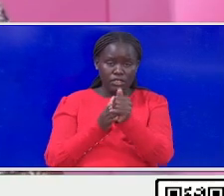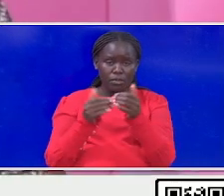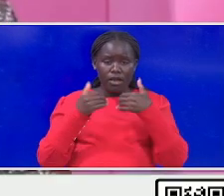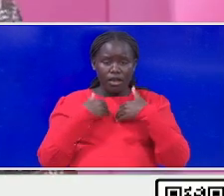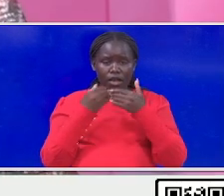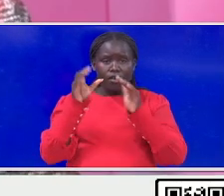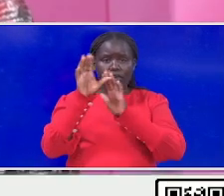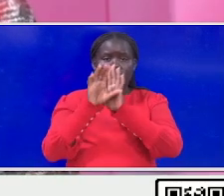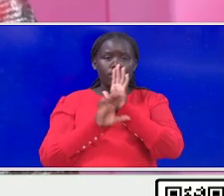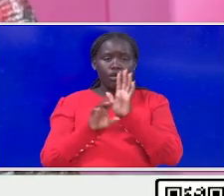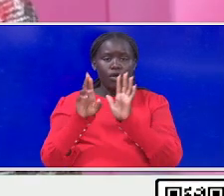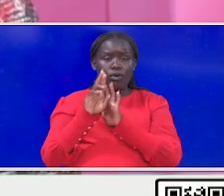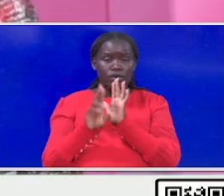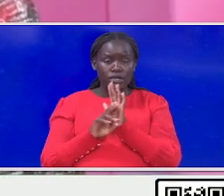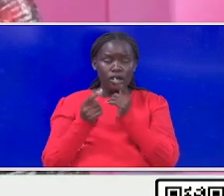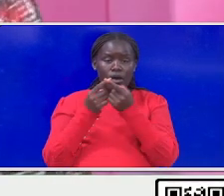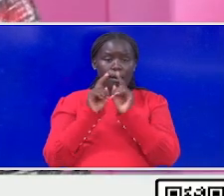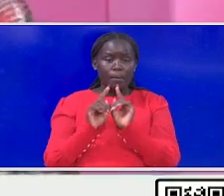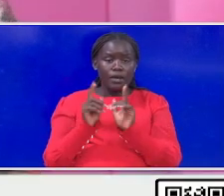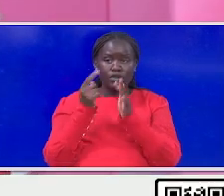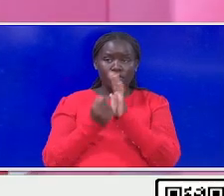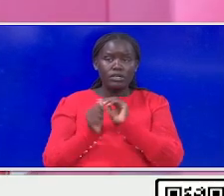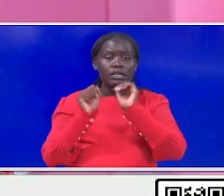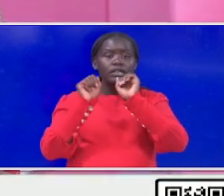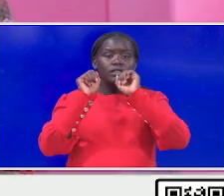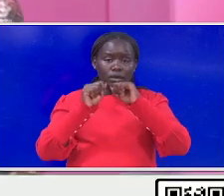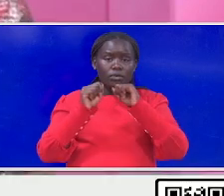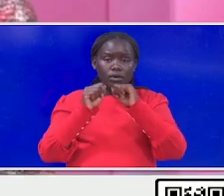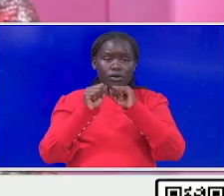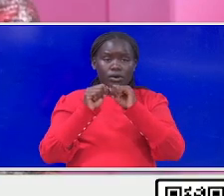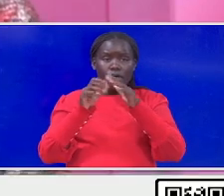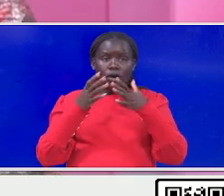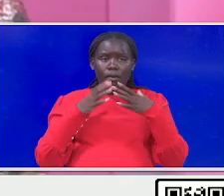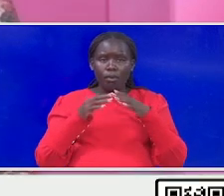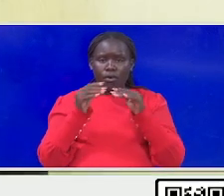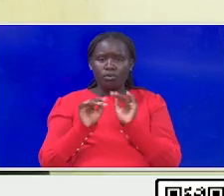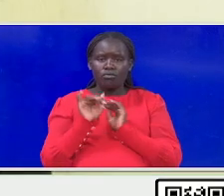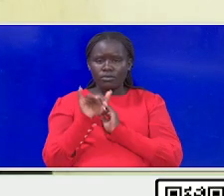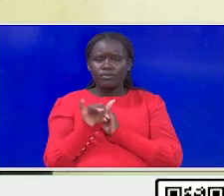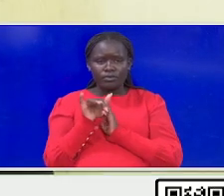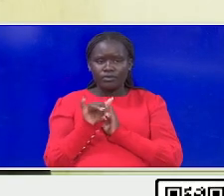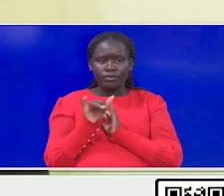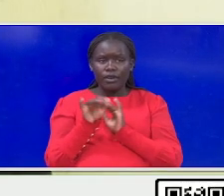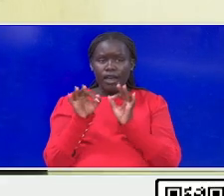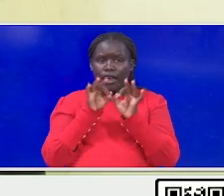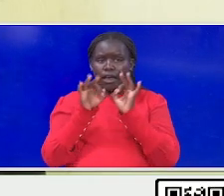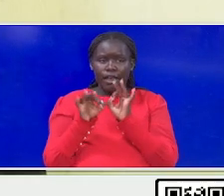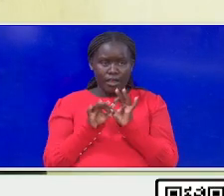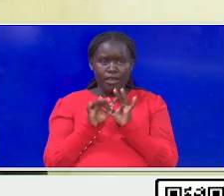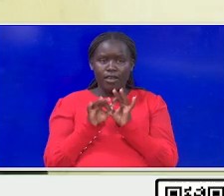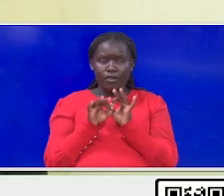kikatiba, lakini mawimbi ambayo yanawezesha kumungatua mtu mamlakani ni mawimbi ya kisiasa. If the political